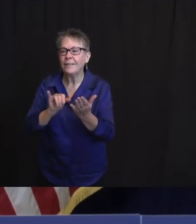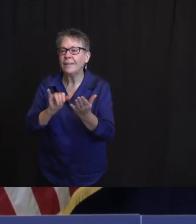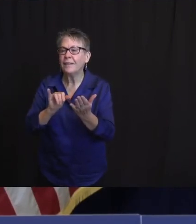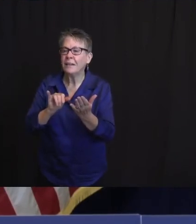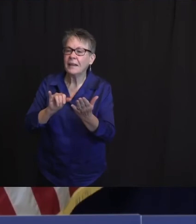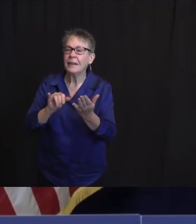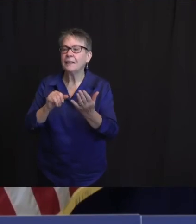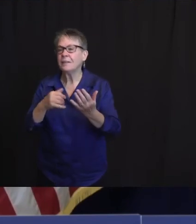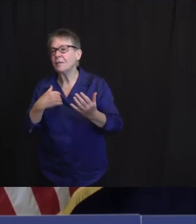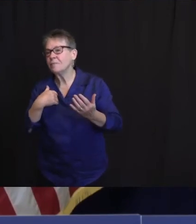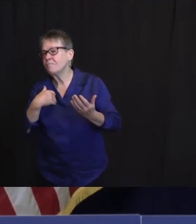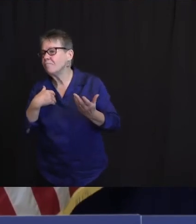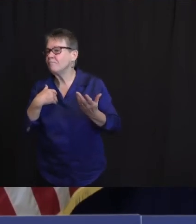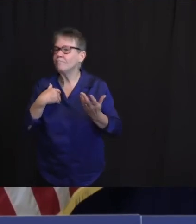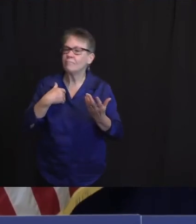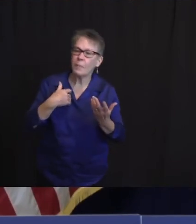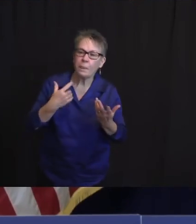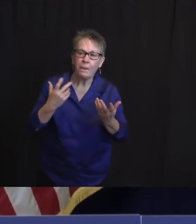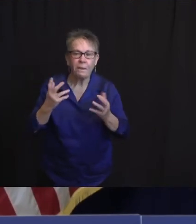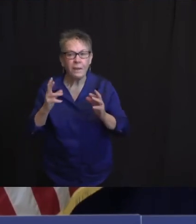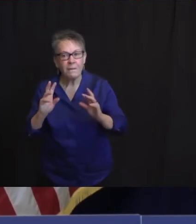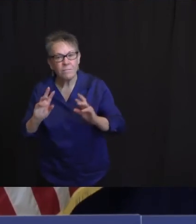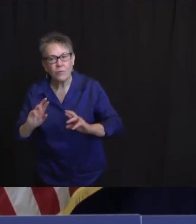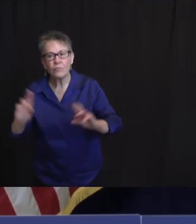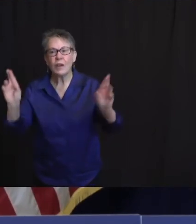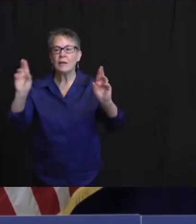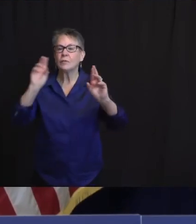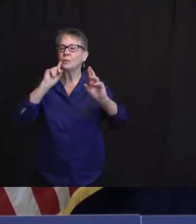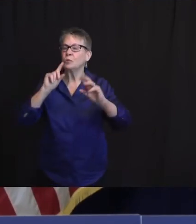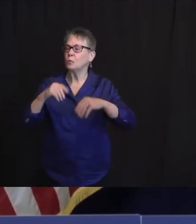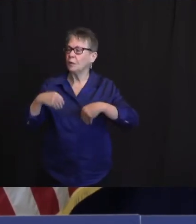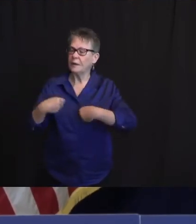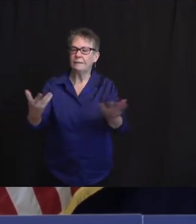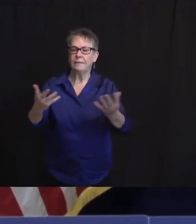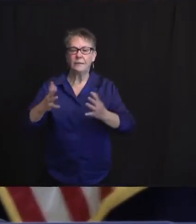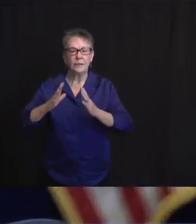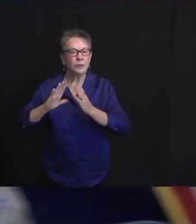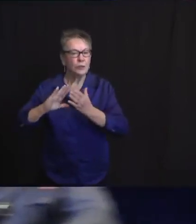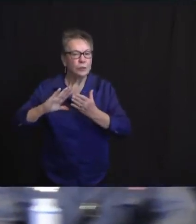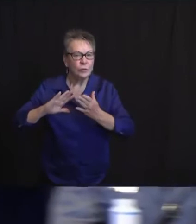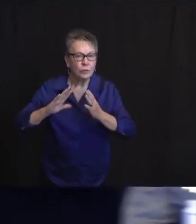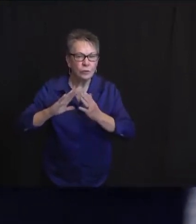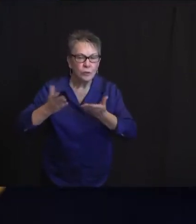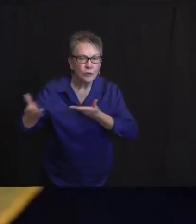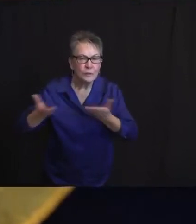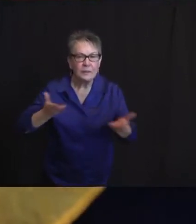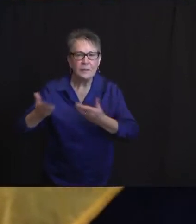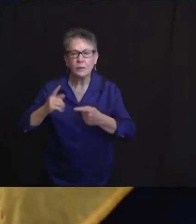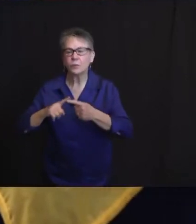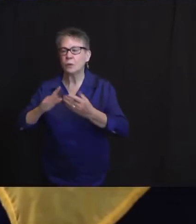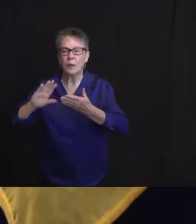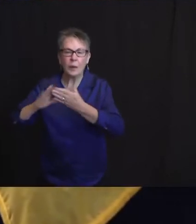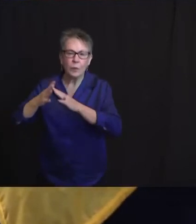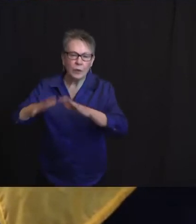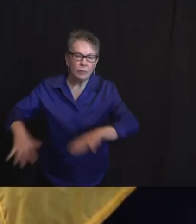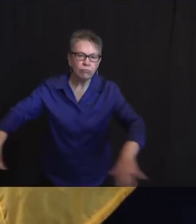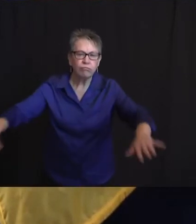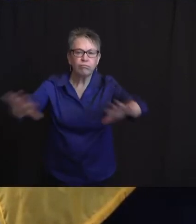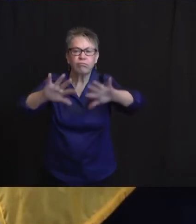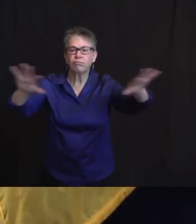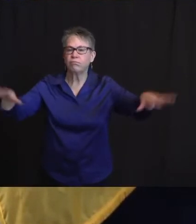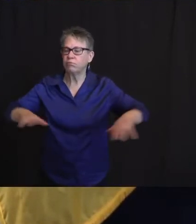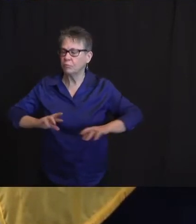similar fashion with the service to the citizens of this great state. Thanks, Gov. Thank you, Pat. And I would think that maybe when this gets behind